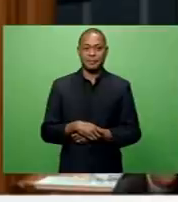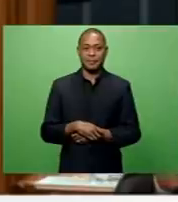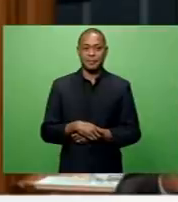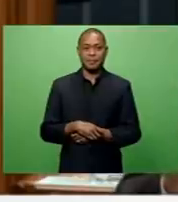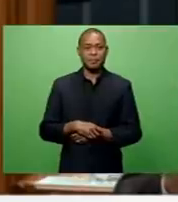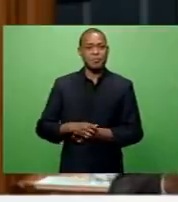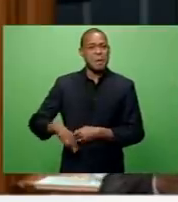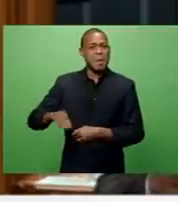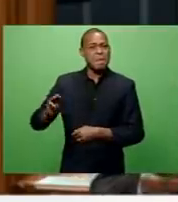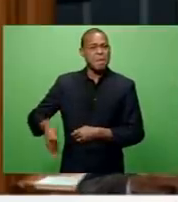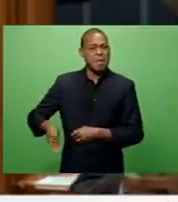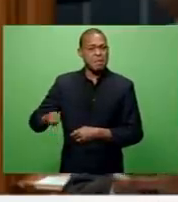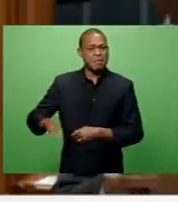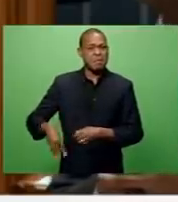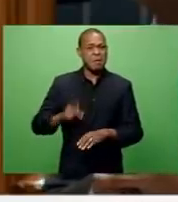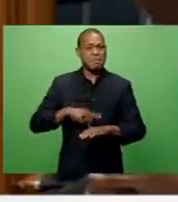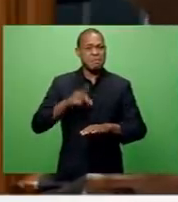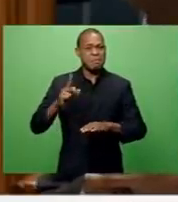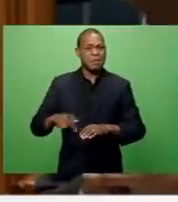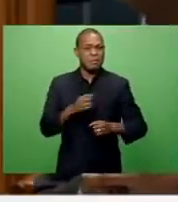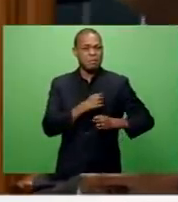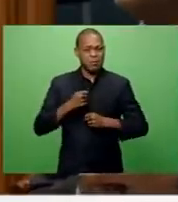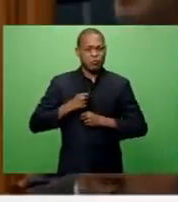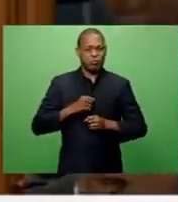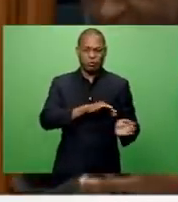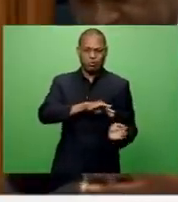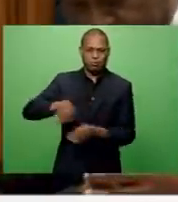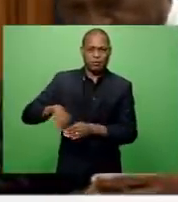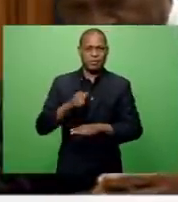And Nawaikula suggests military should remove the government.